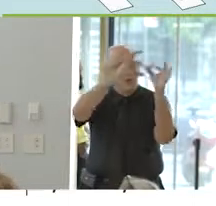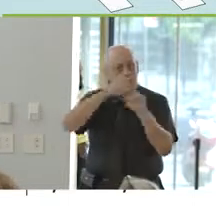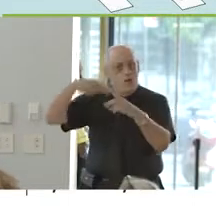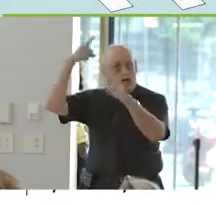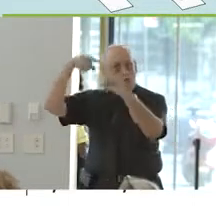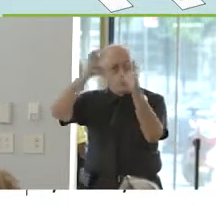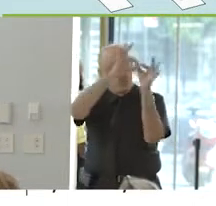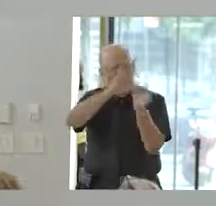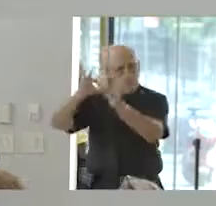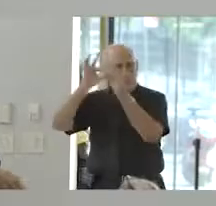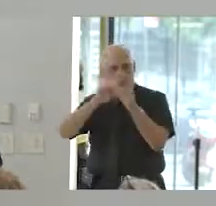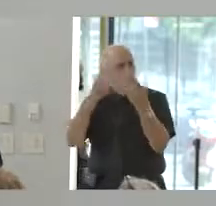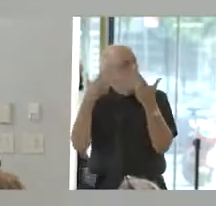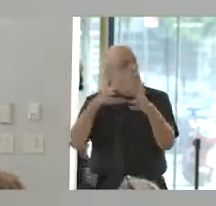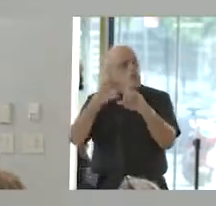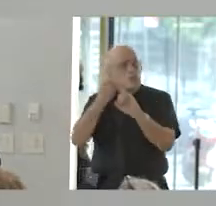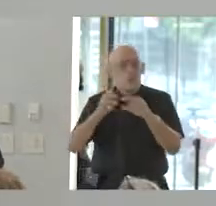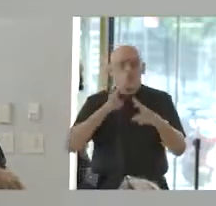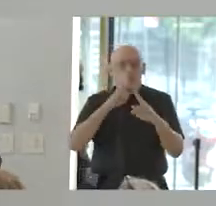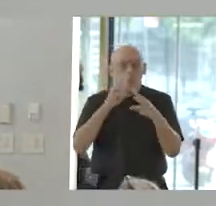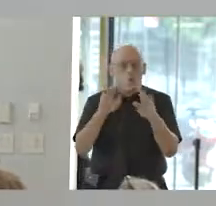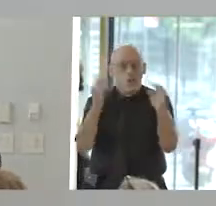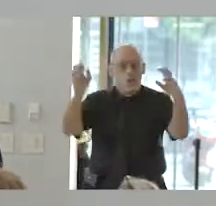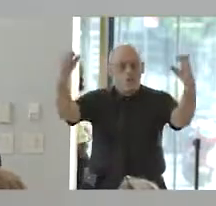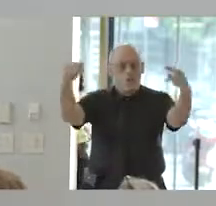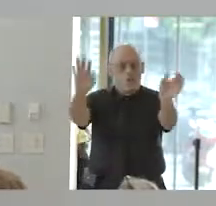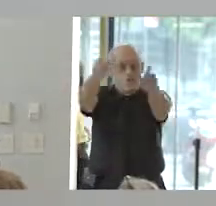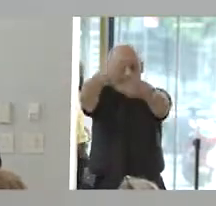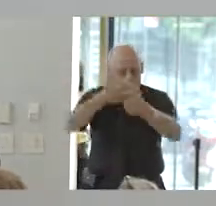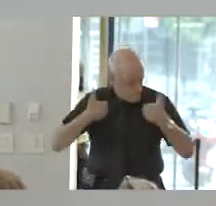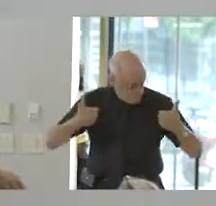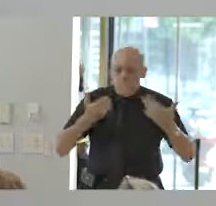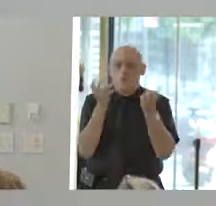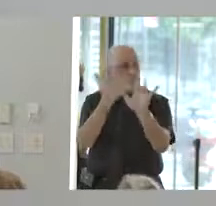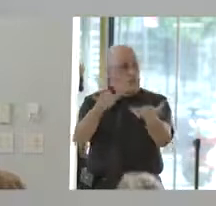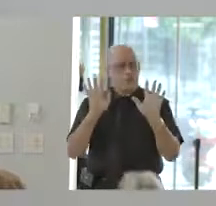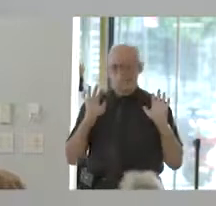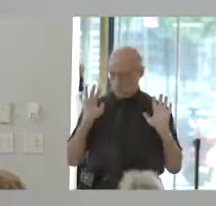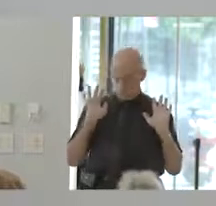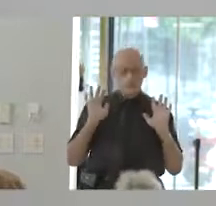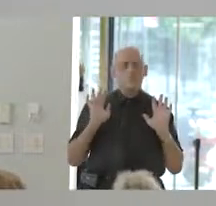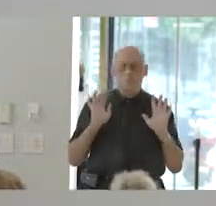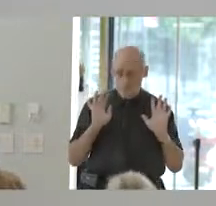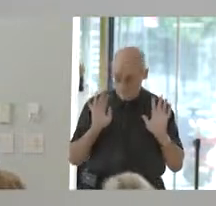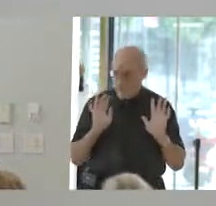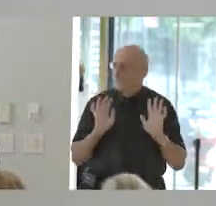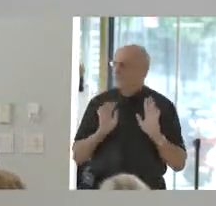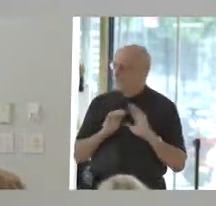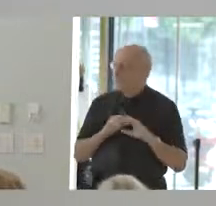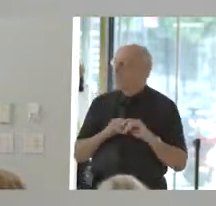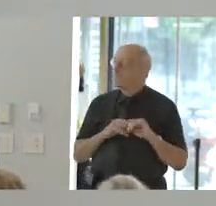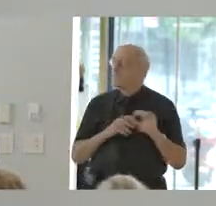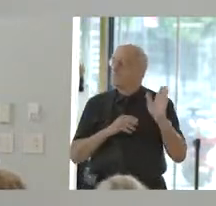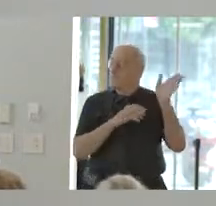to make sure that we don't have a situation where the water simply goes around our flood barrier system and comes in the back door, so to